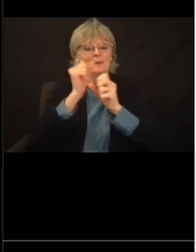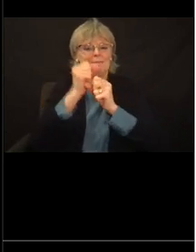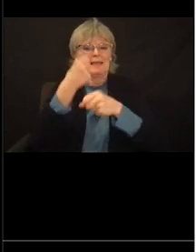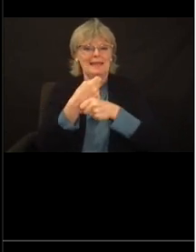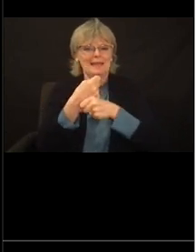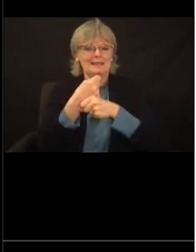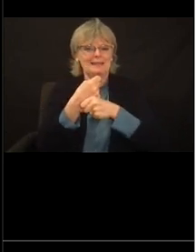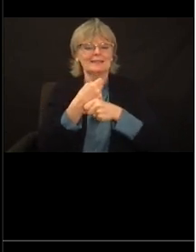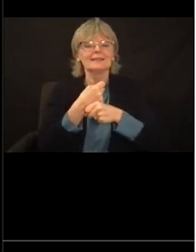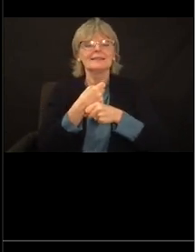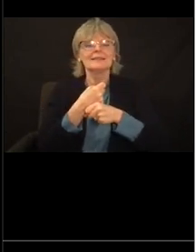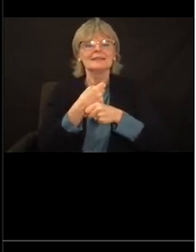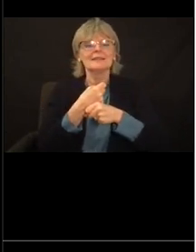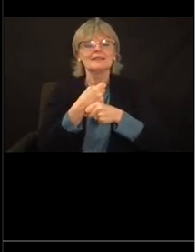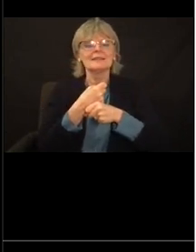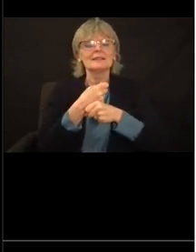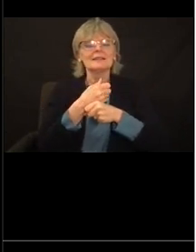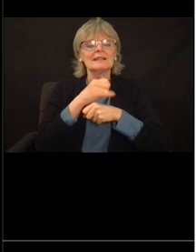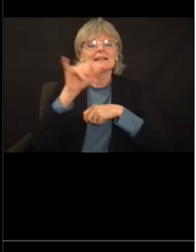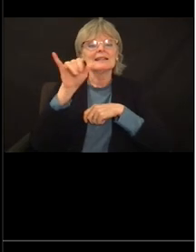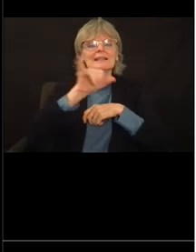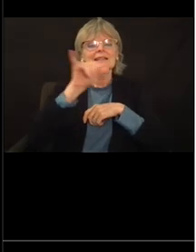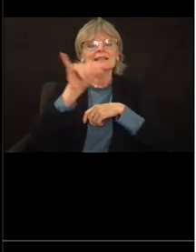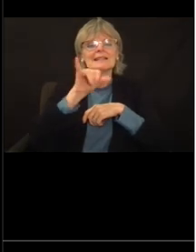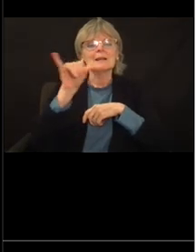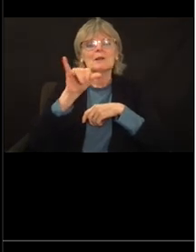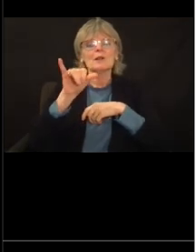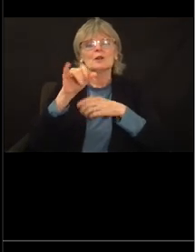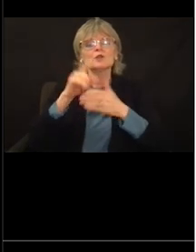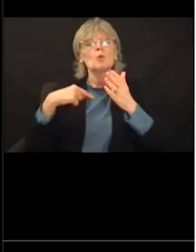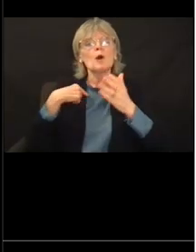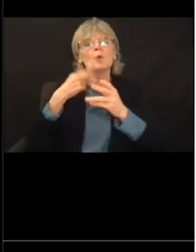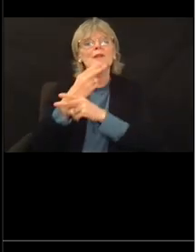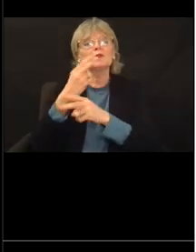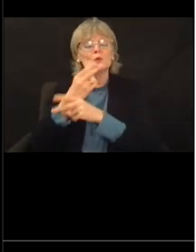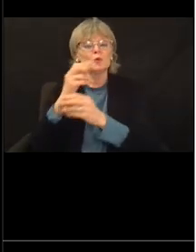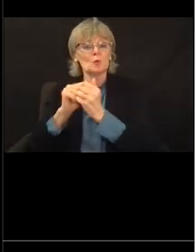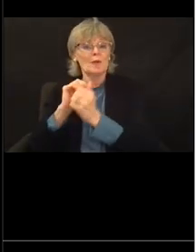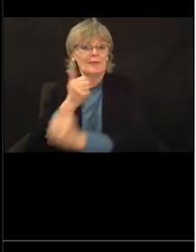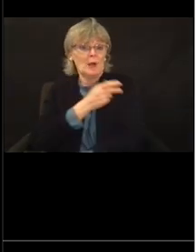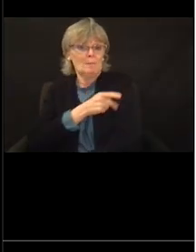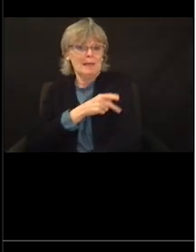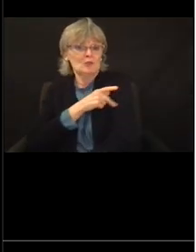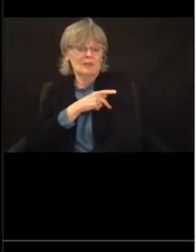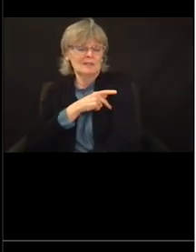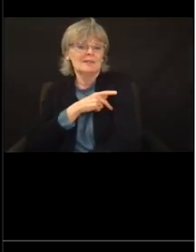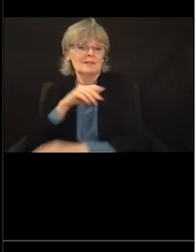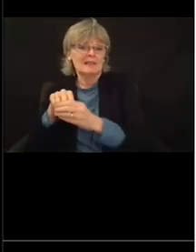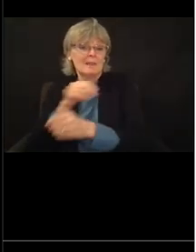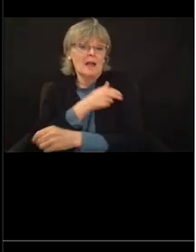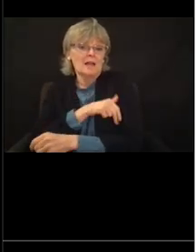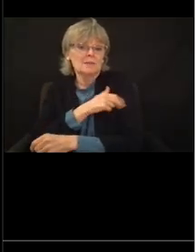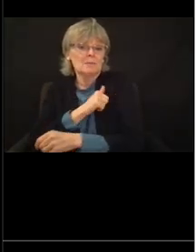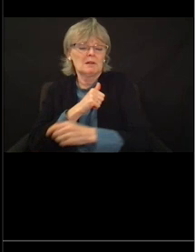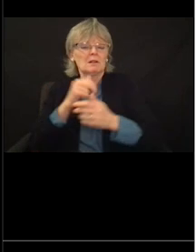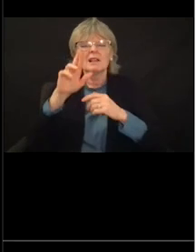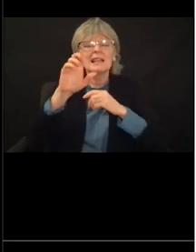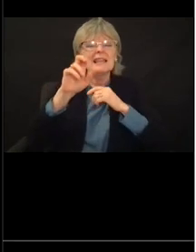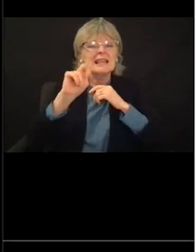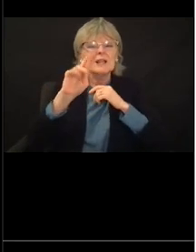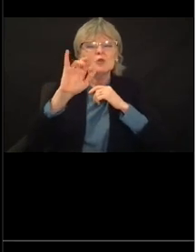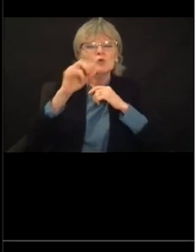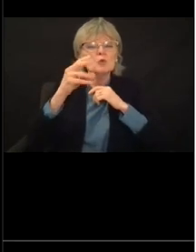that are similar to the enrichment devices we use with patients on site. So you might ask yourself, what is enrichment? And